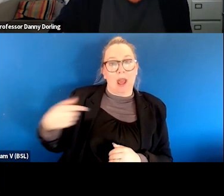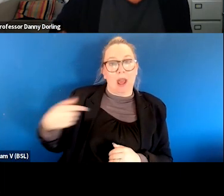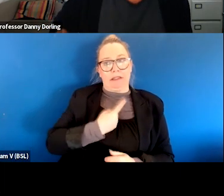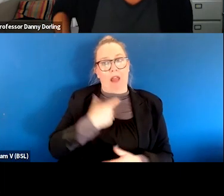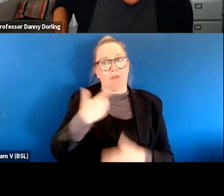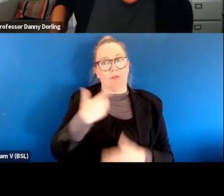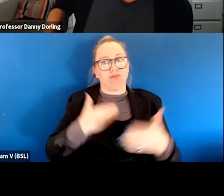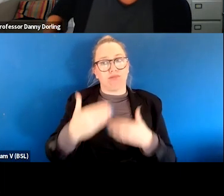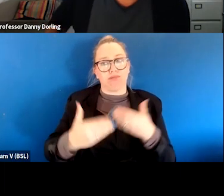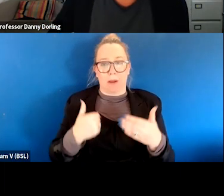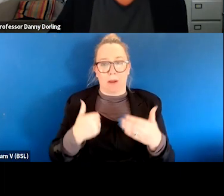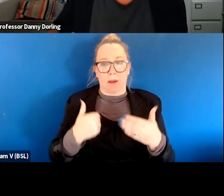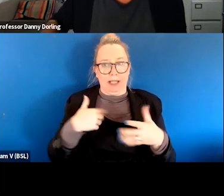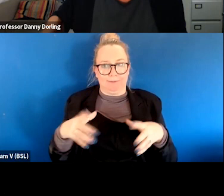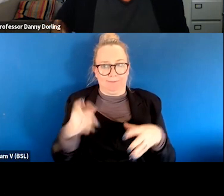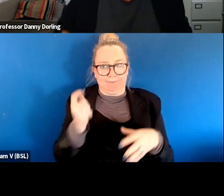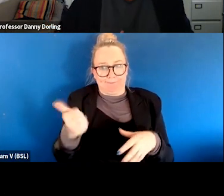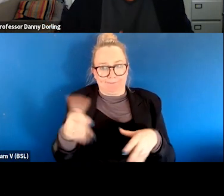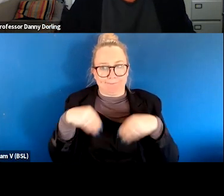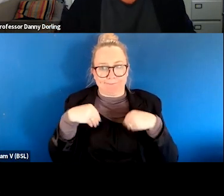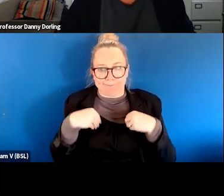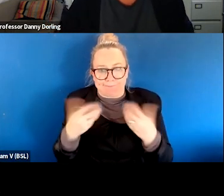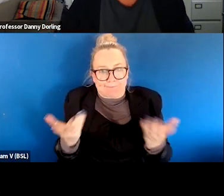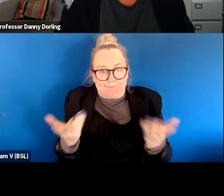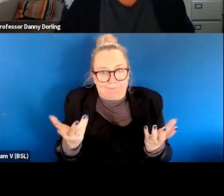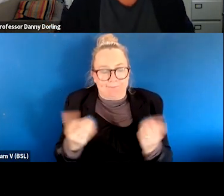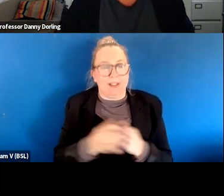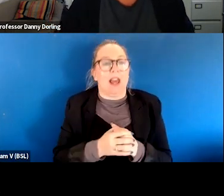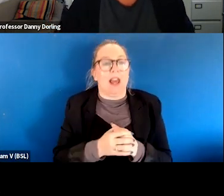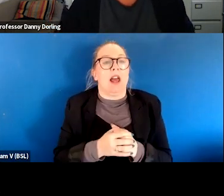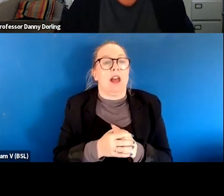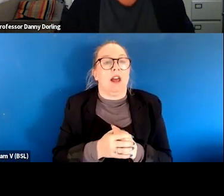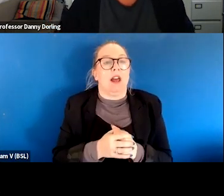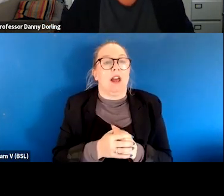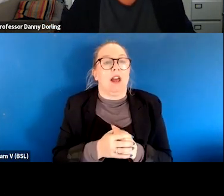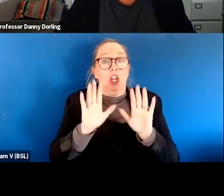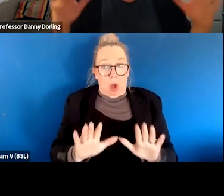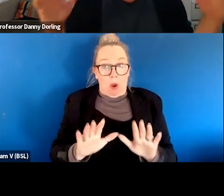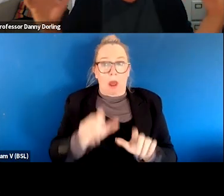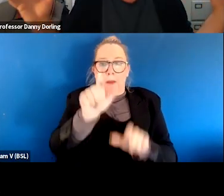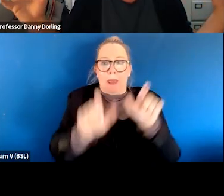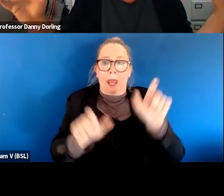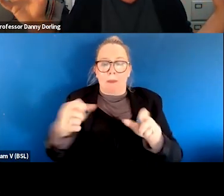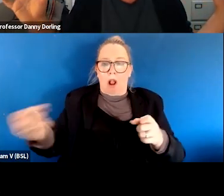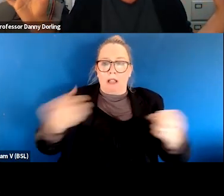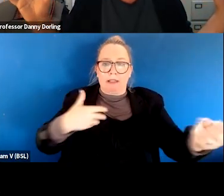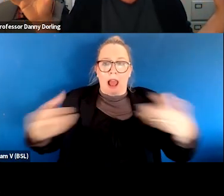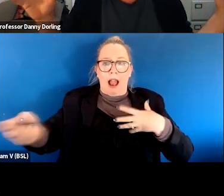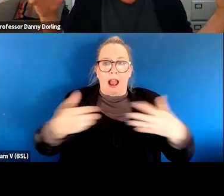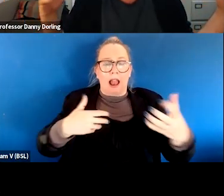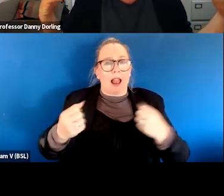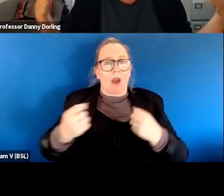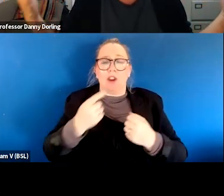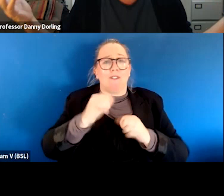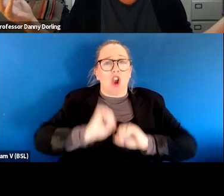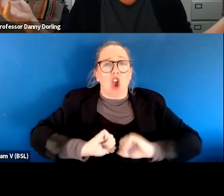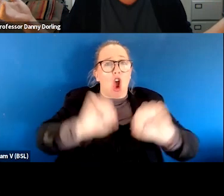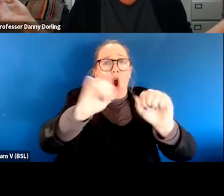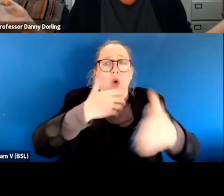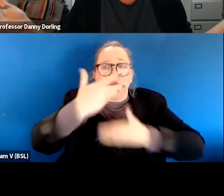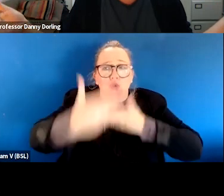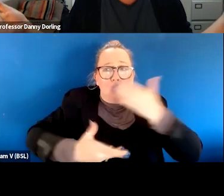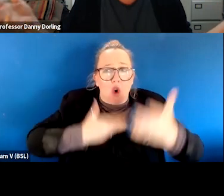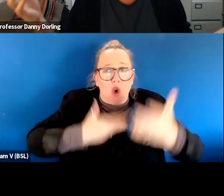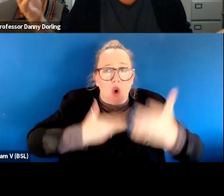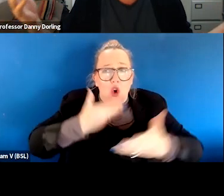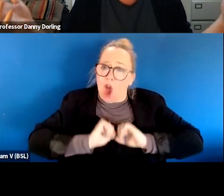So, what do people tell us? Now, we've all got our own individual stories. You get a sense of mine,